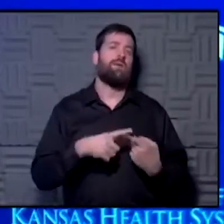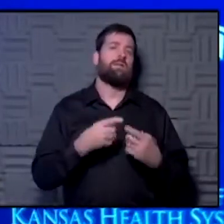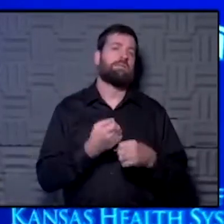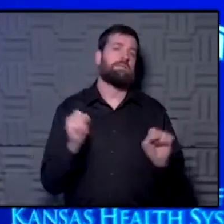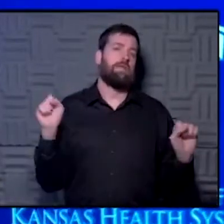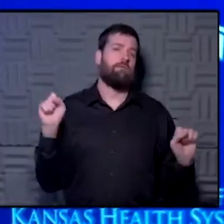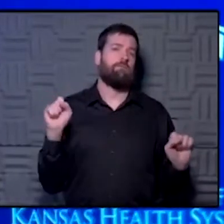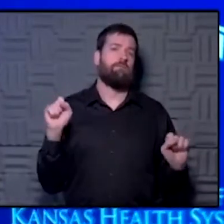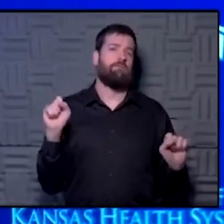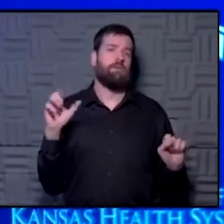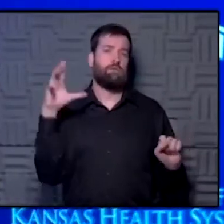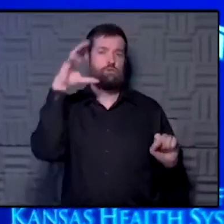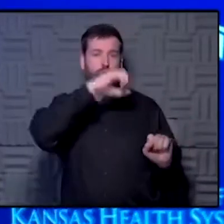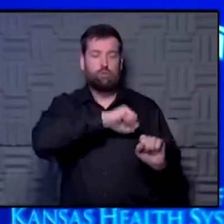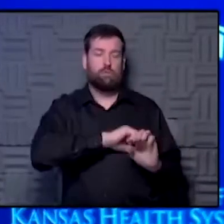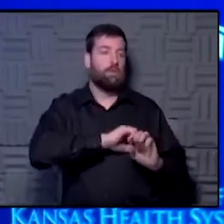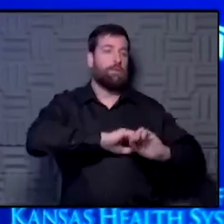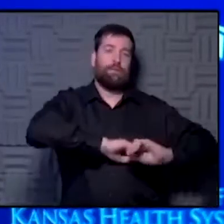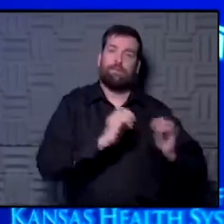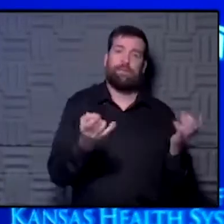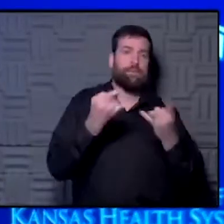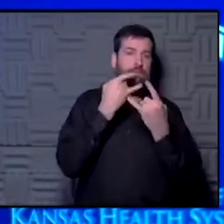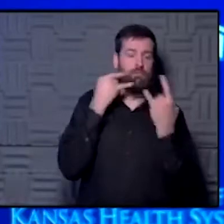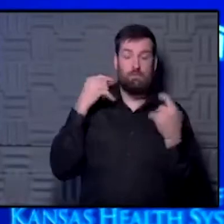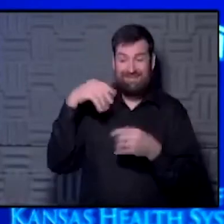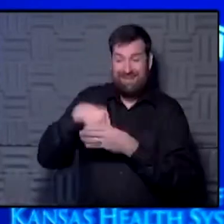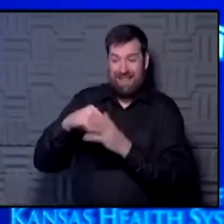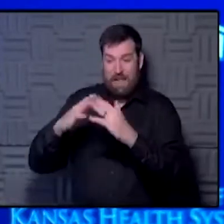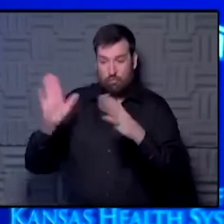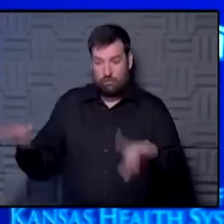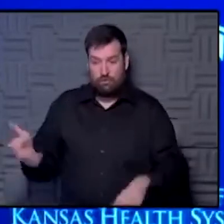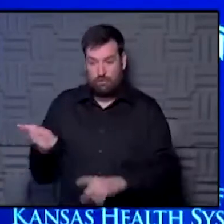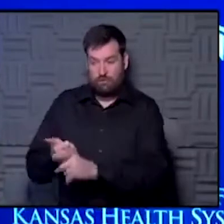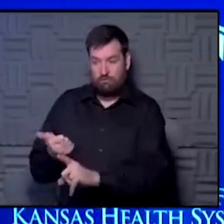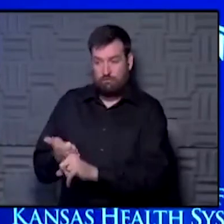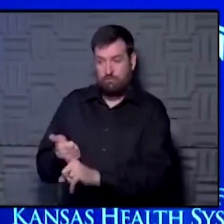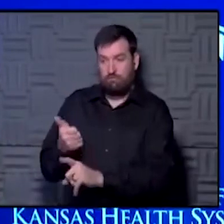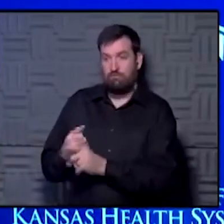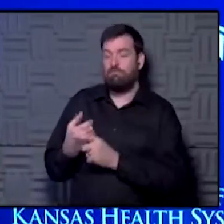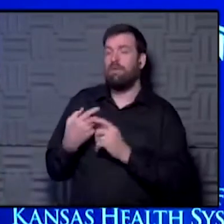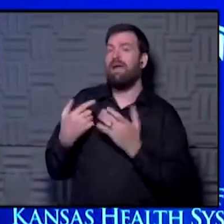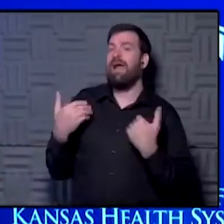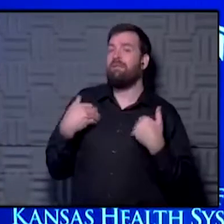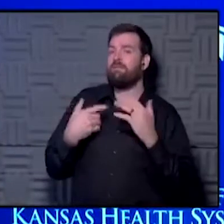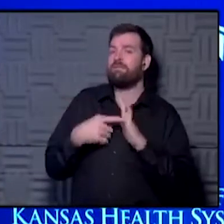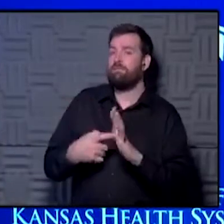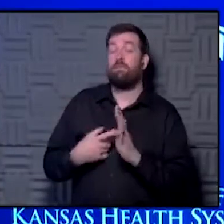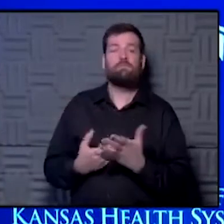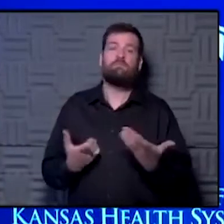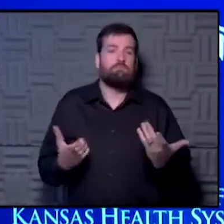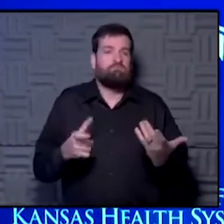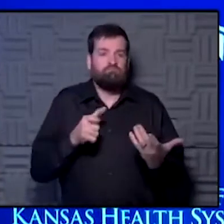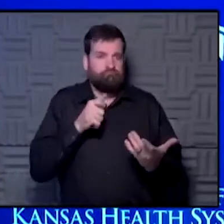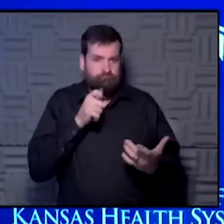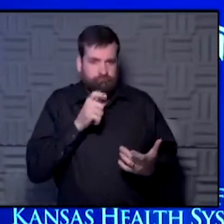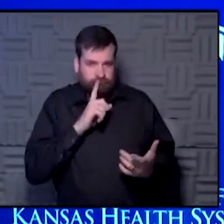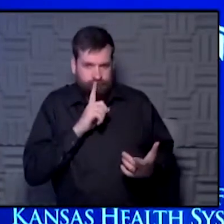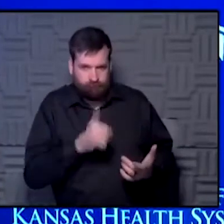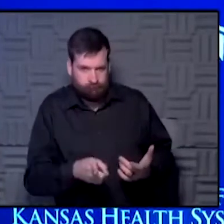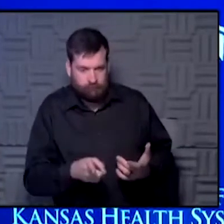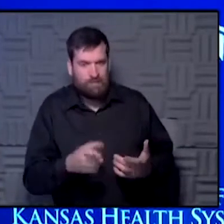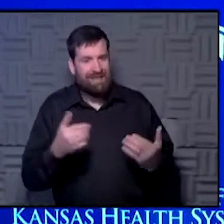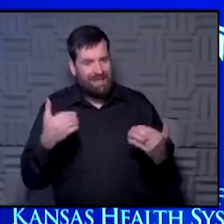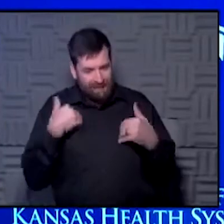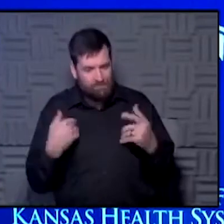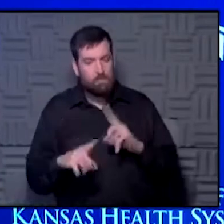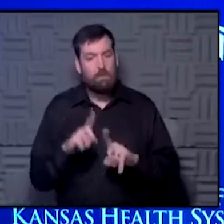not contracted COVID if you were masked in a home with someone who was symptomatic, not necessarily had it, but maybe had symptoms